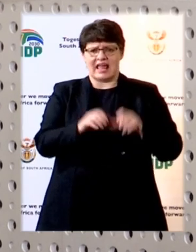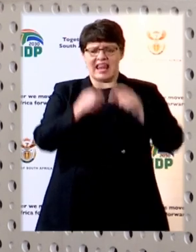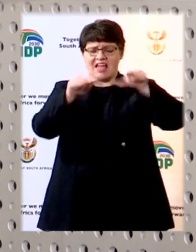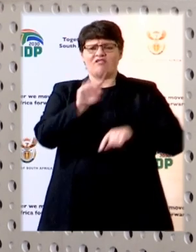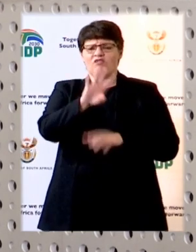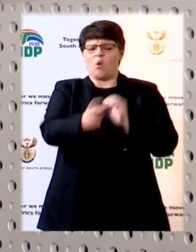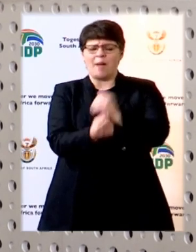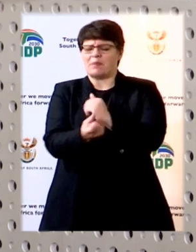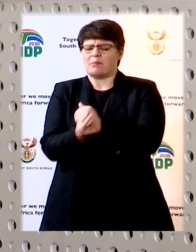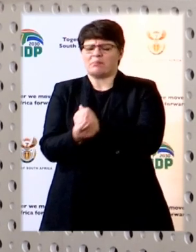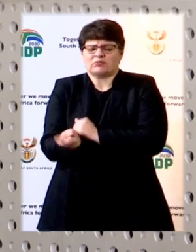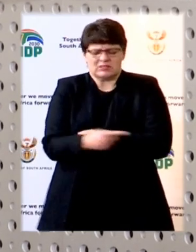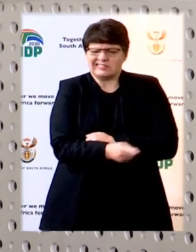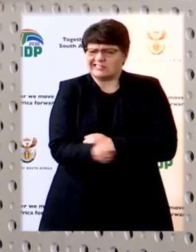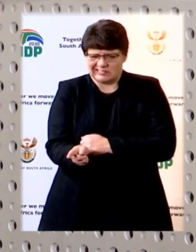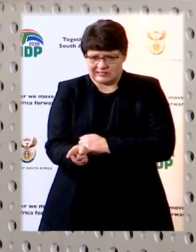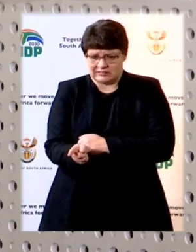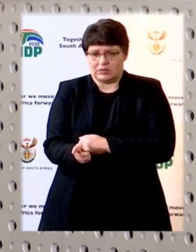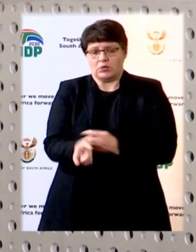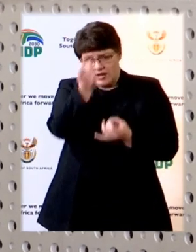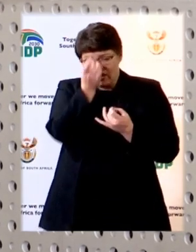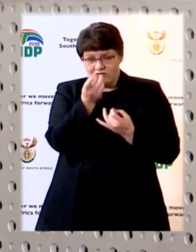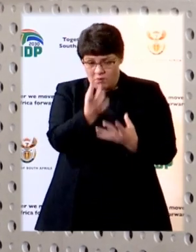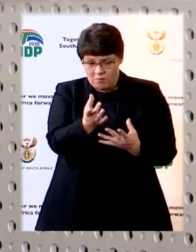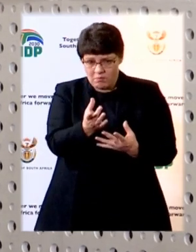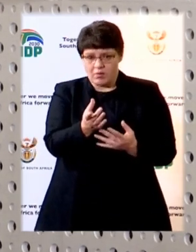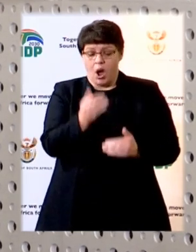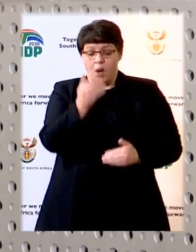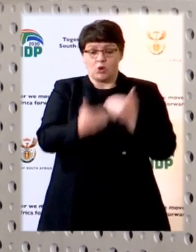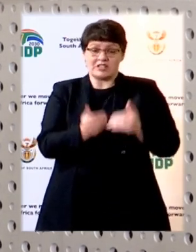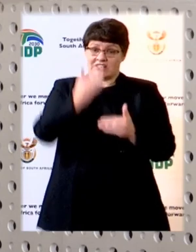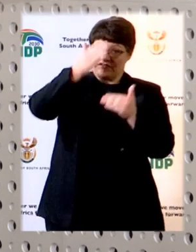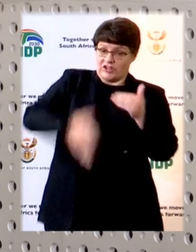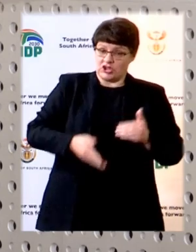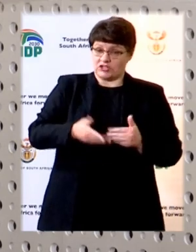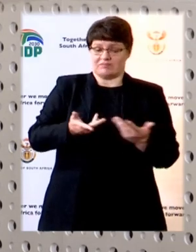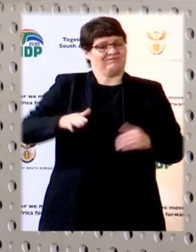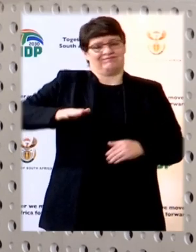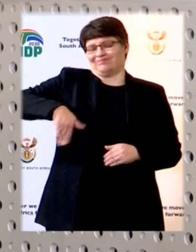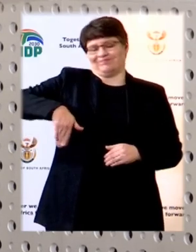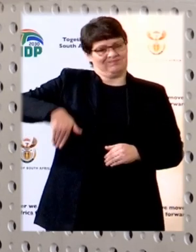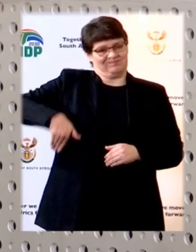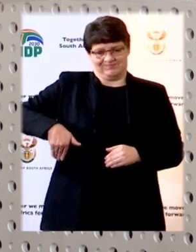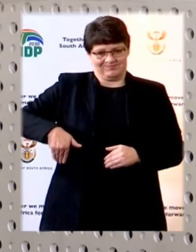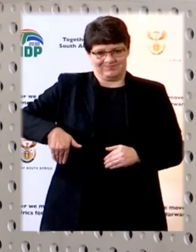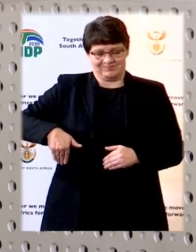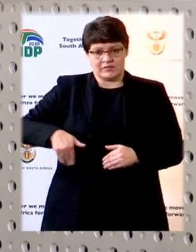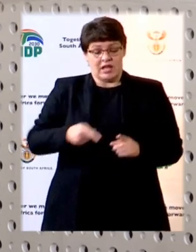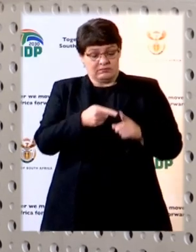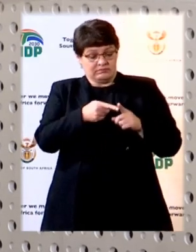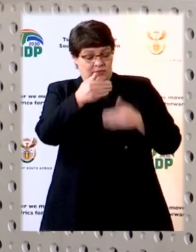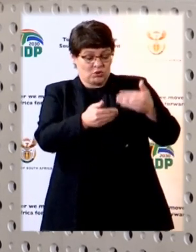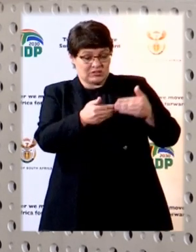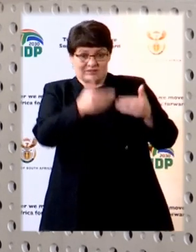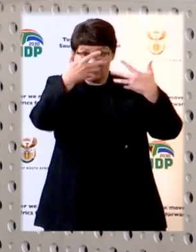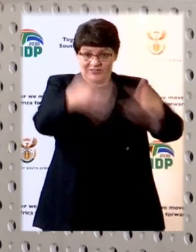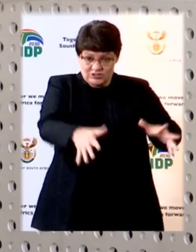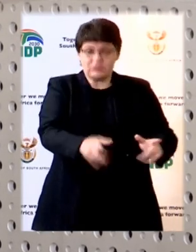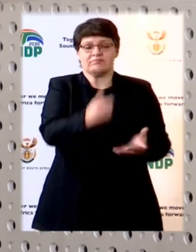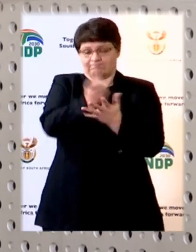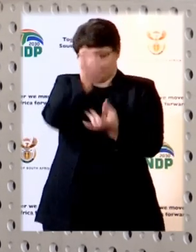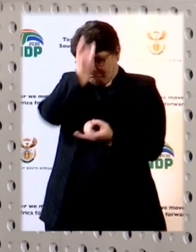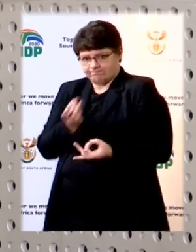under level 4. Would want to reiterate that the process has not been concluded. Once the process has been concluded, a